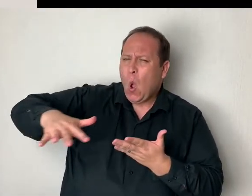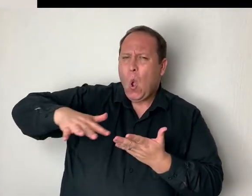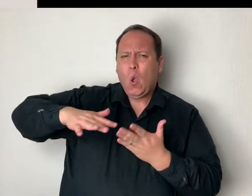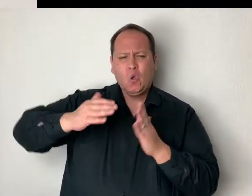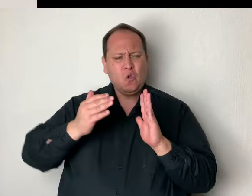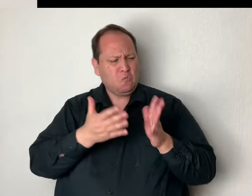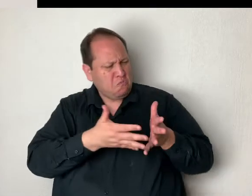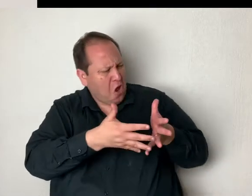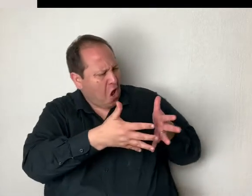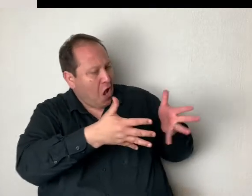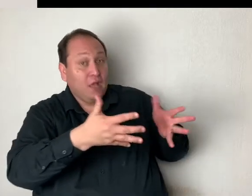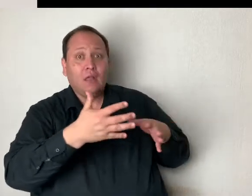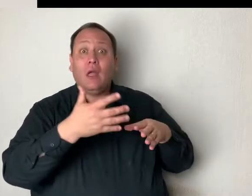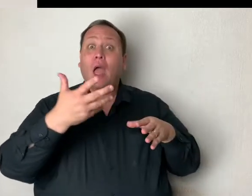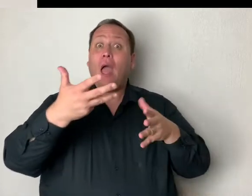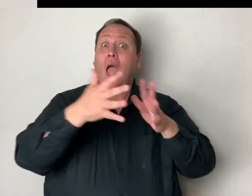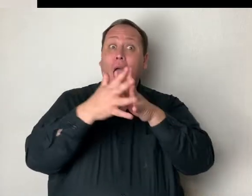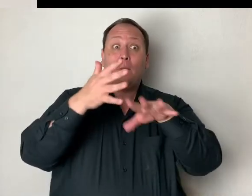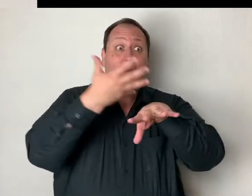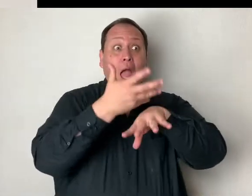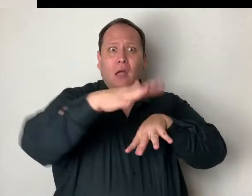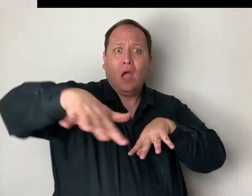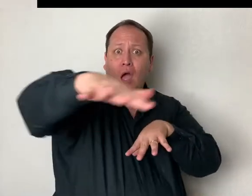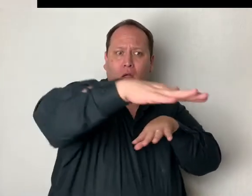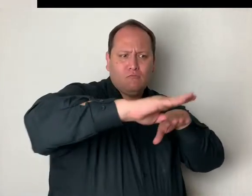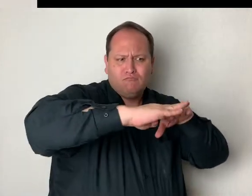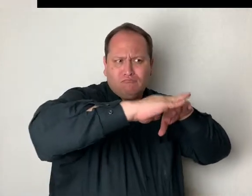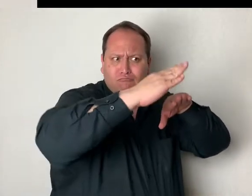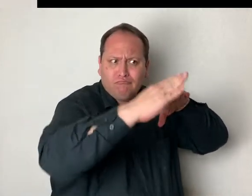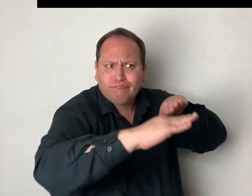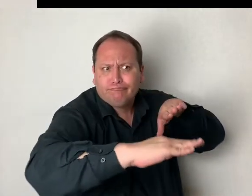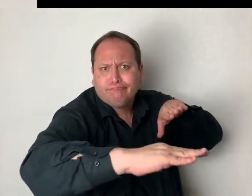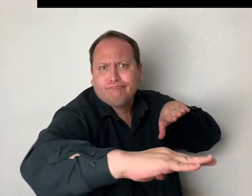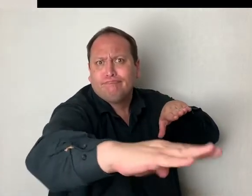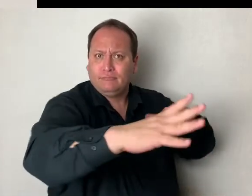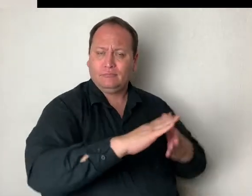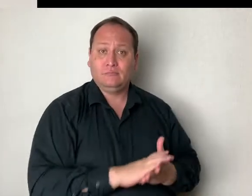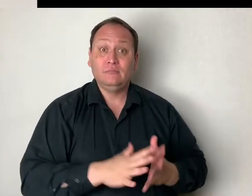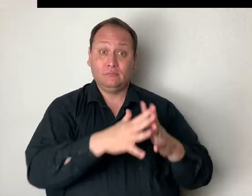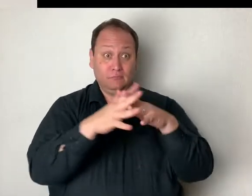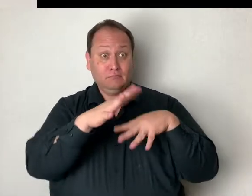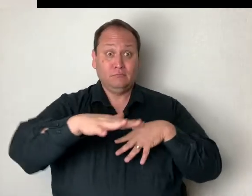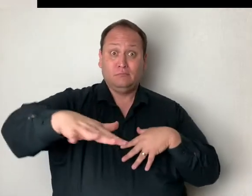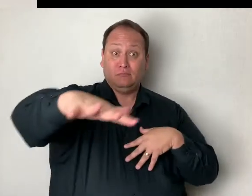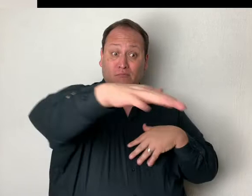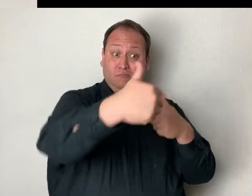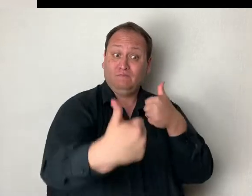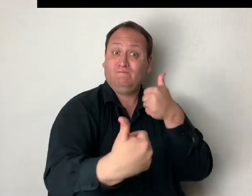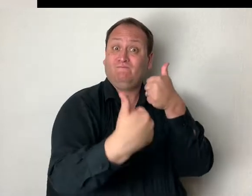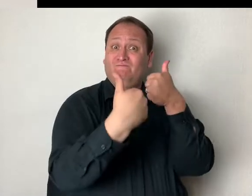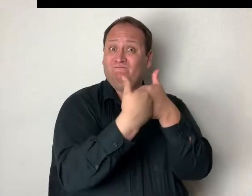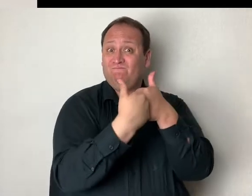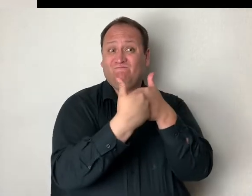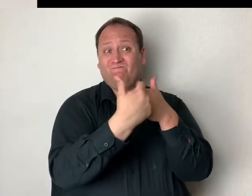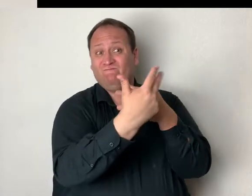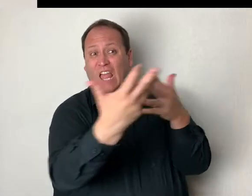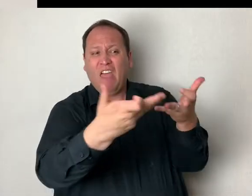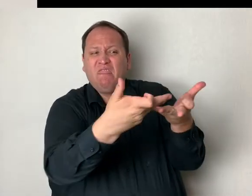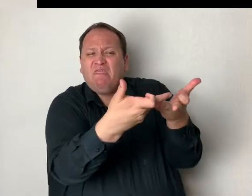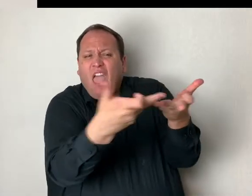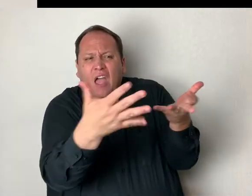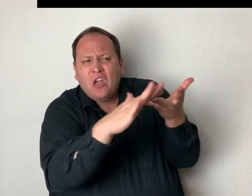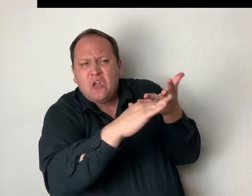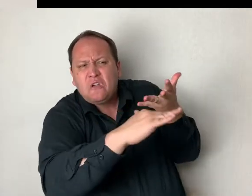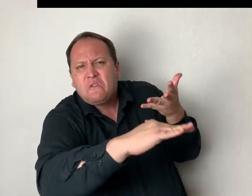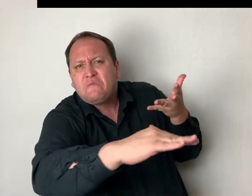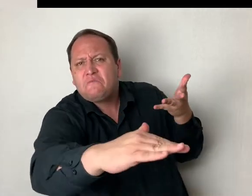States, a like-minded size. In the United States, it's bordered by some disturbed ground that borders the estuary to